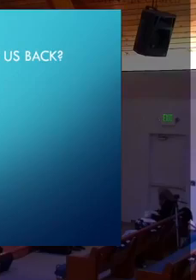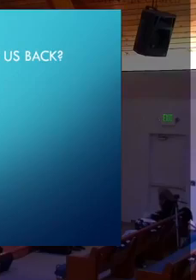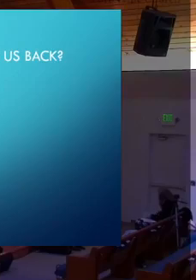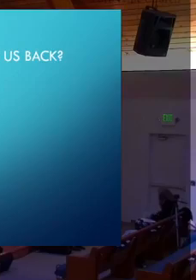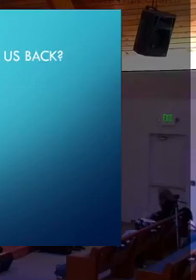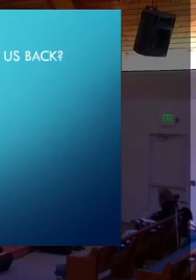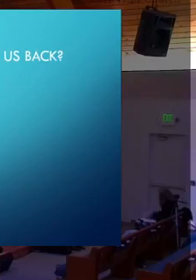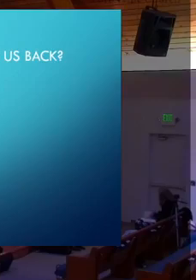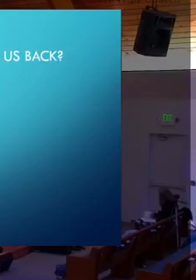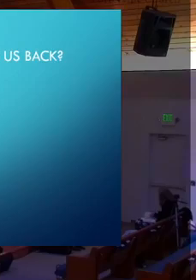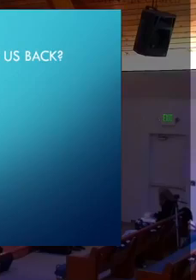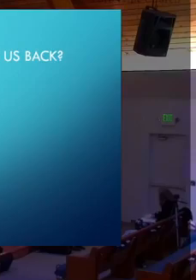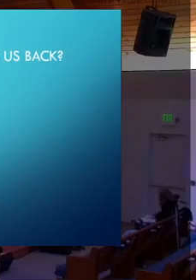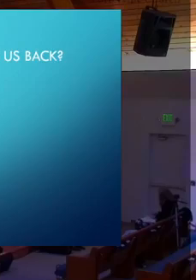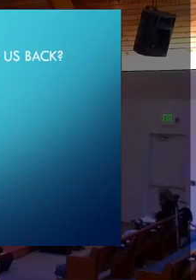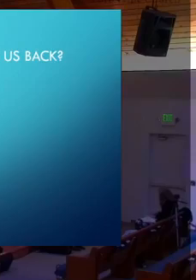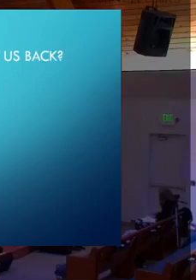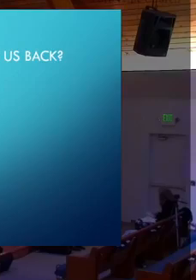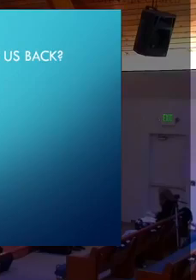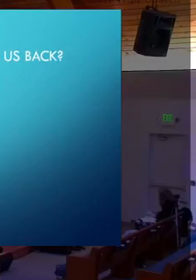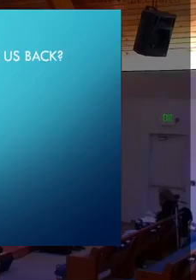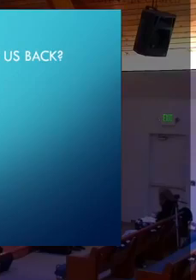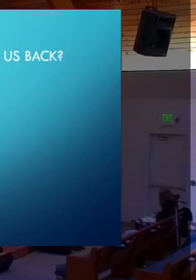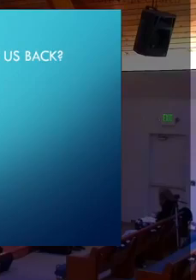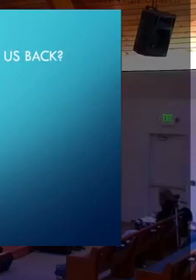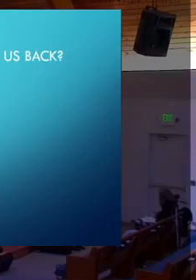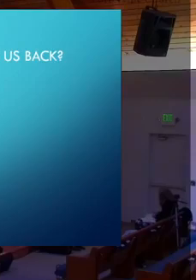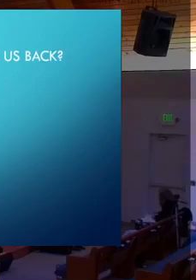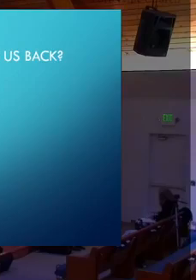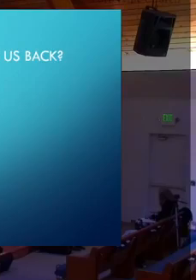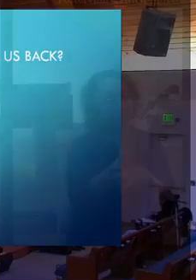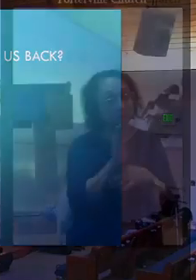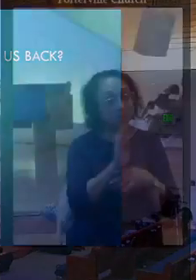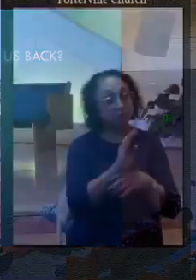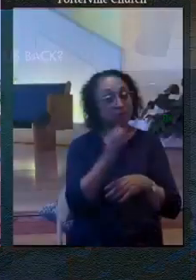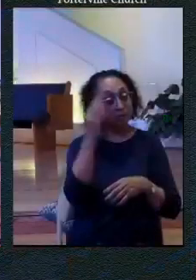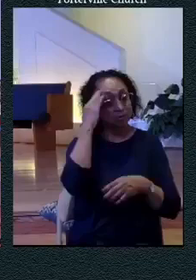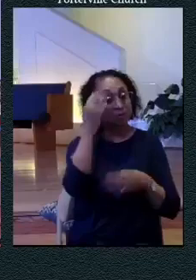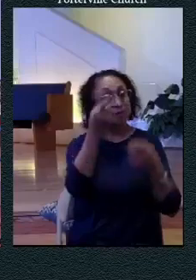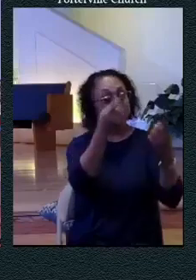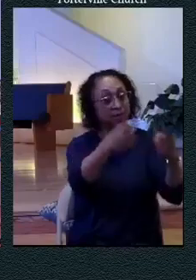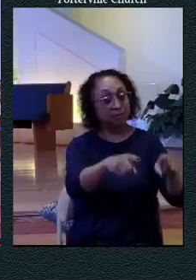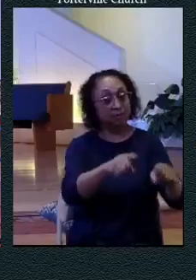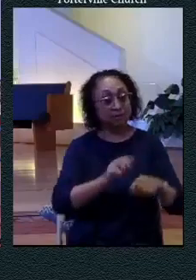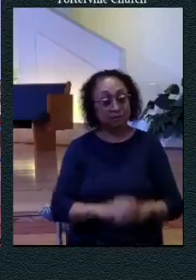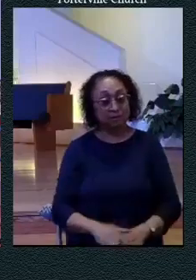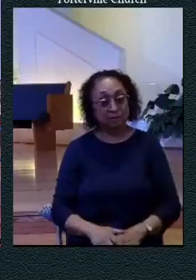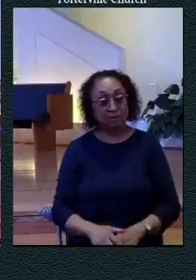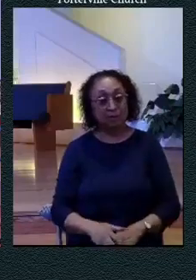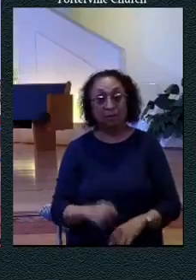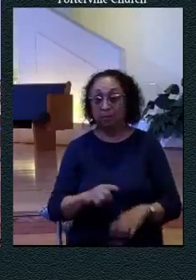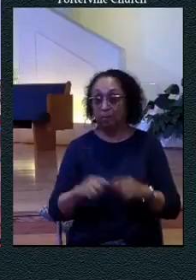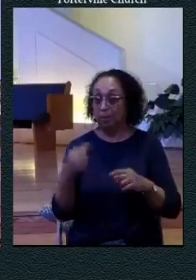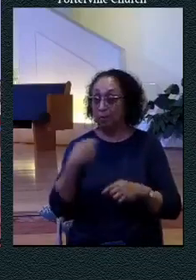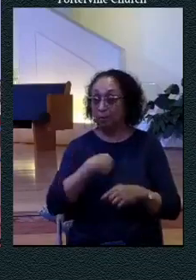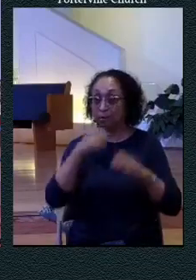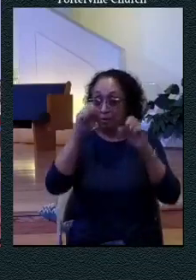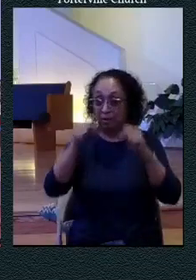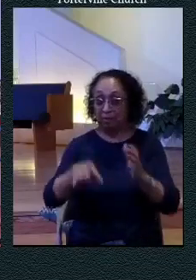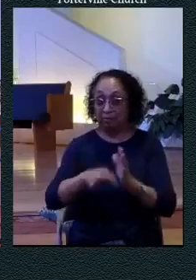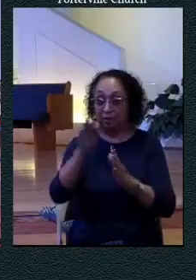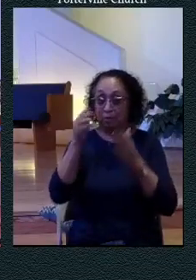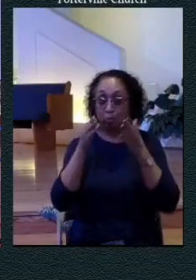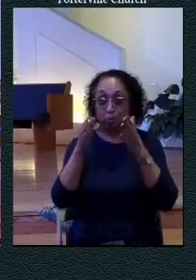but then there's still other things we get busy with. We all know those things, but we can find ways